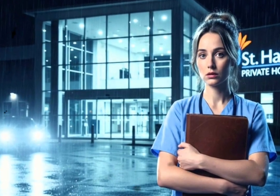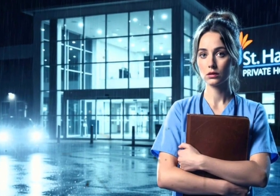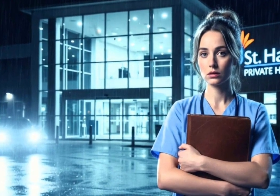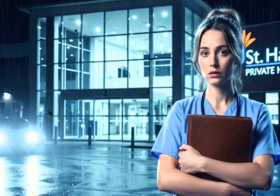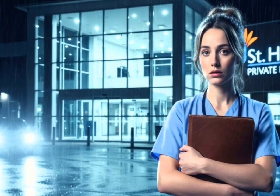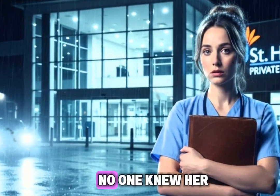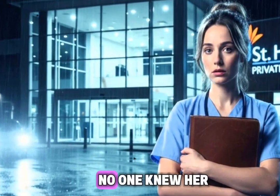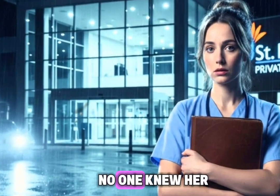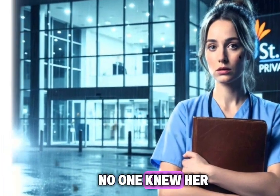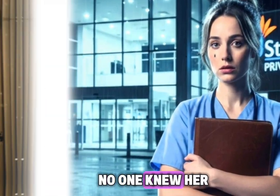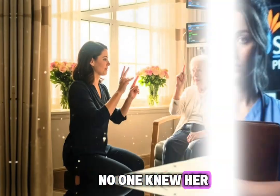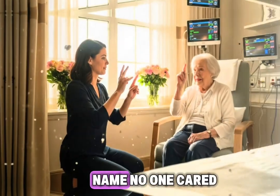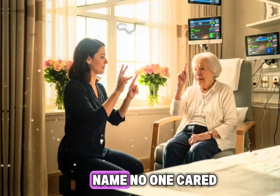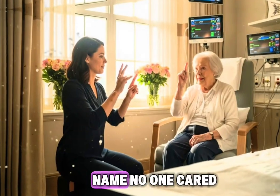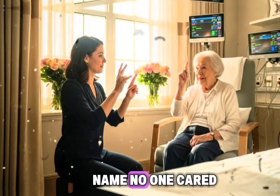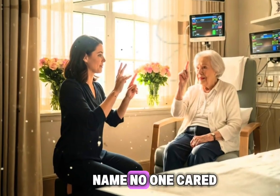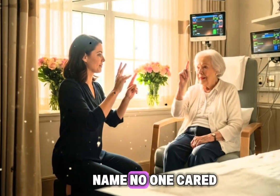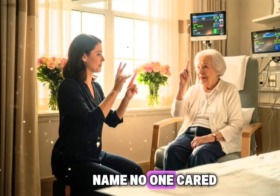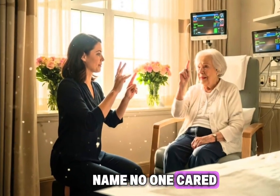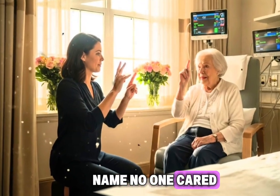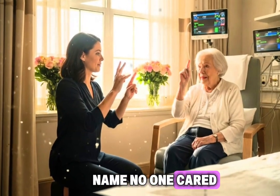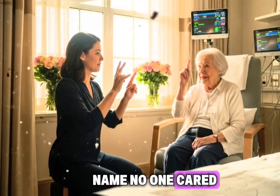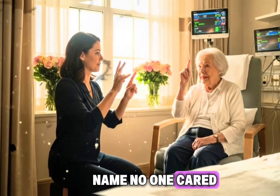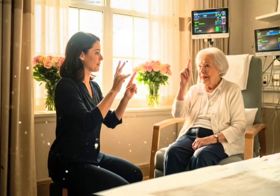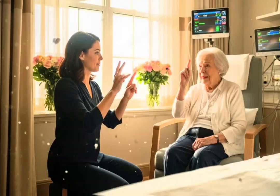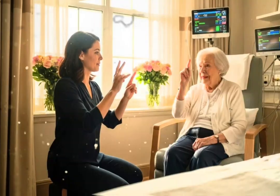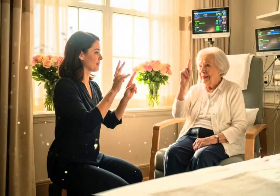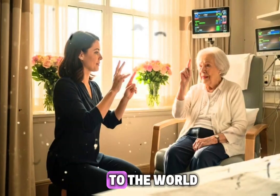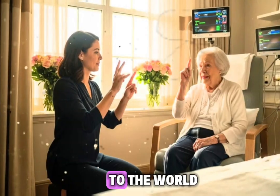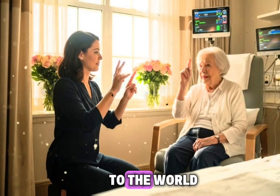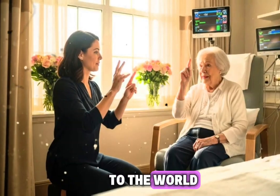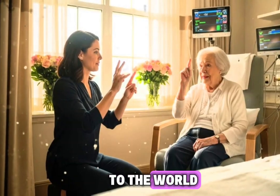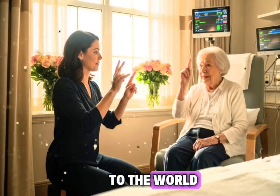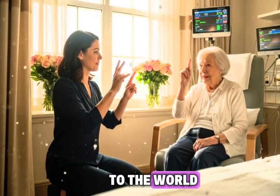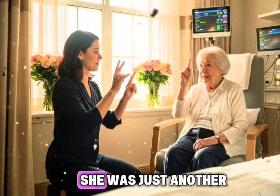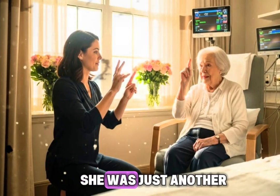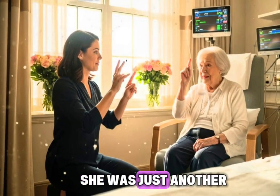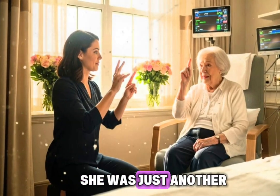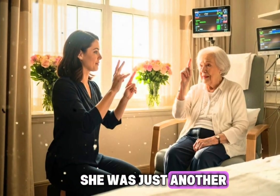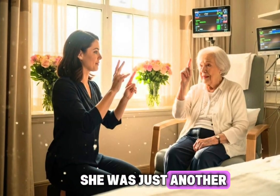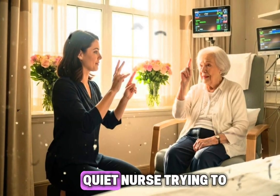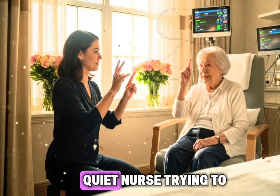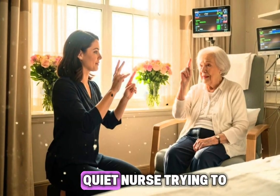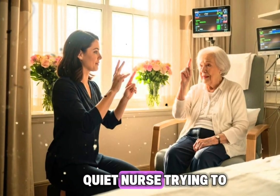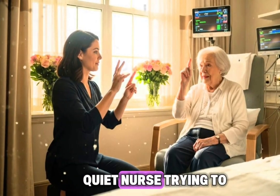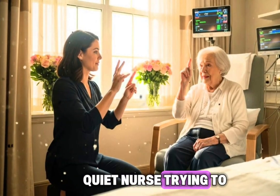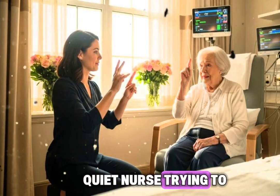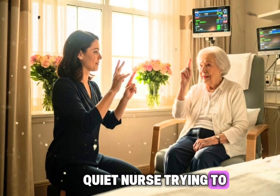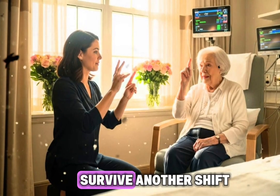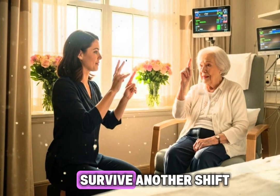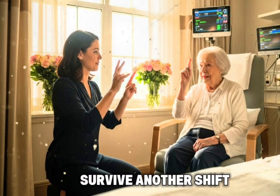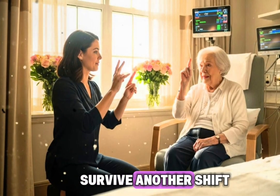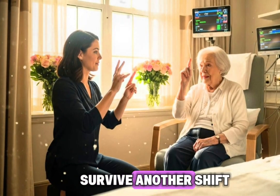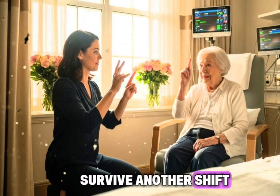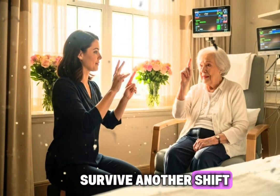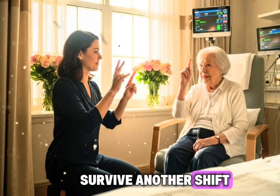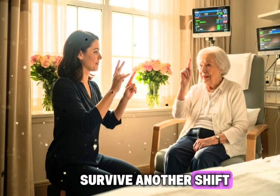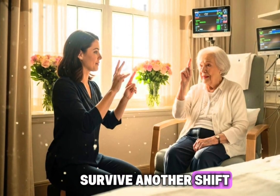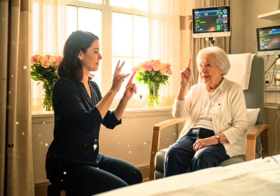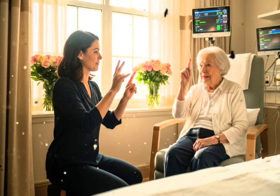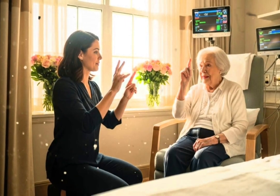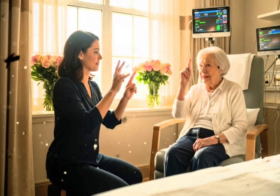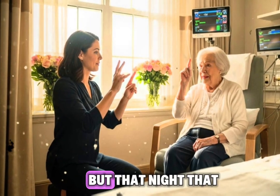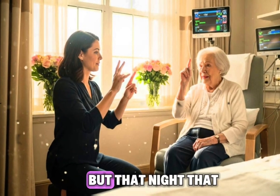chest. No one knew her name, no one cared. To the world, she was just another quiet nurse trying to survive another